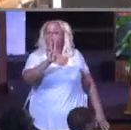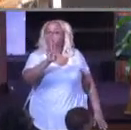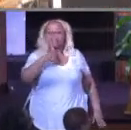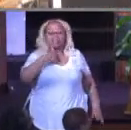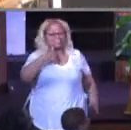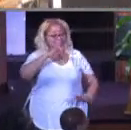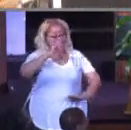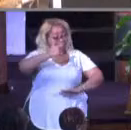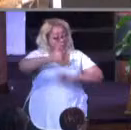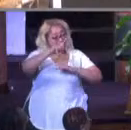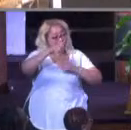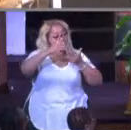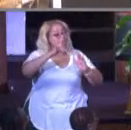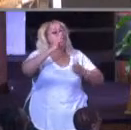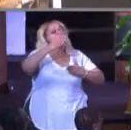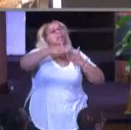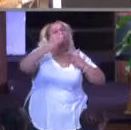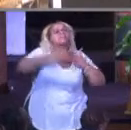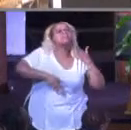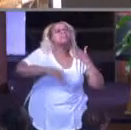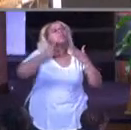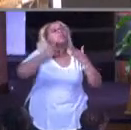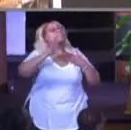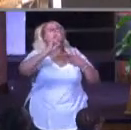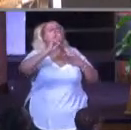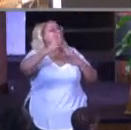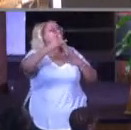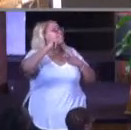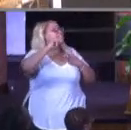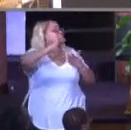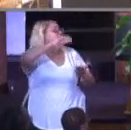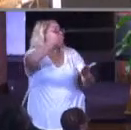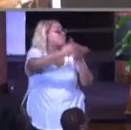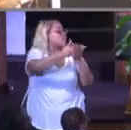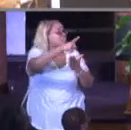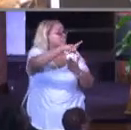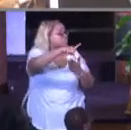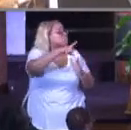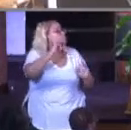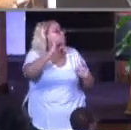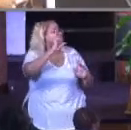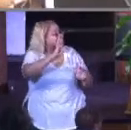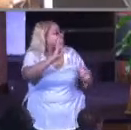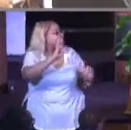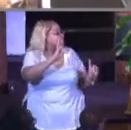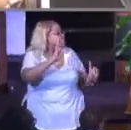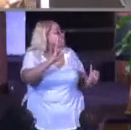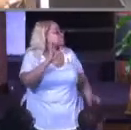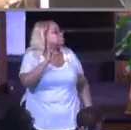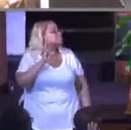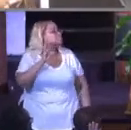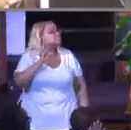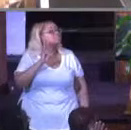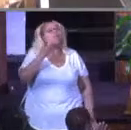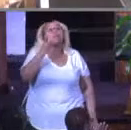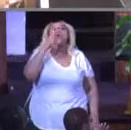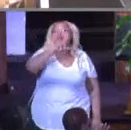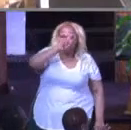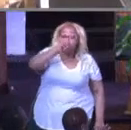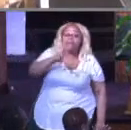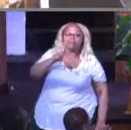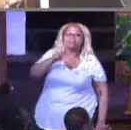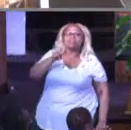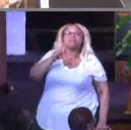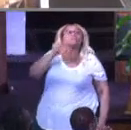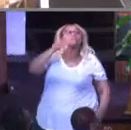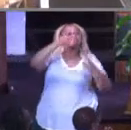because I built you to be complete. There's going to be seven gifts that come to you. Seven gifts that come to you. See, it's the one you've been asking